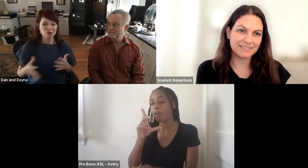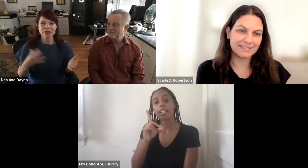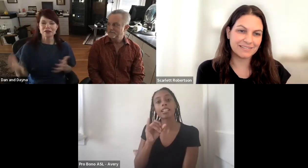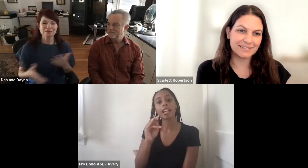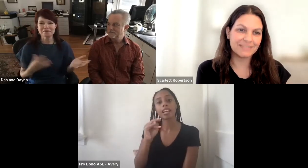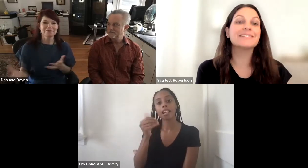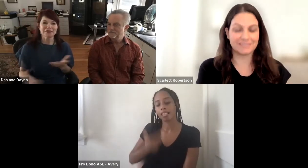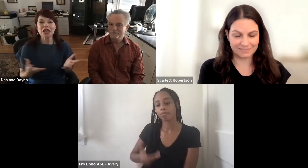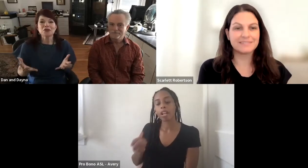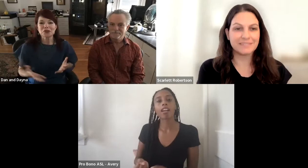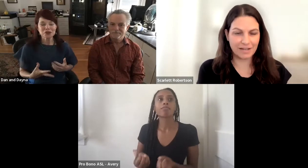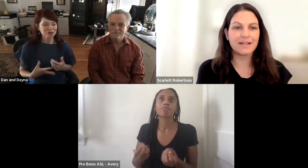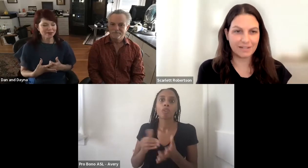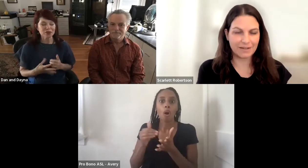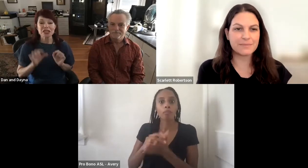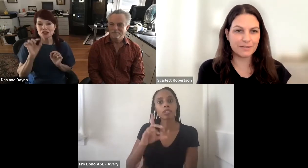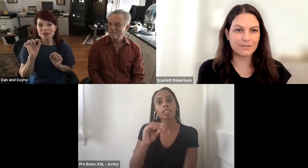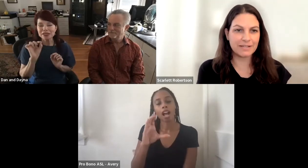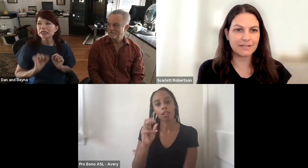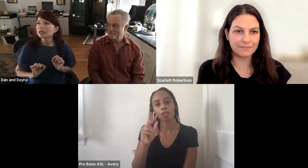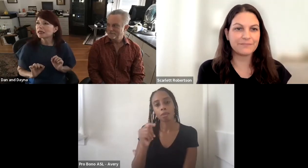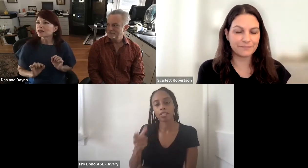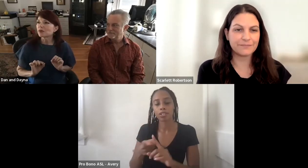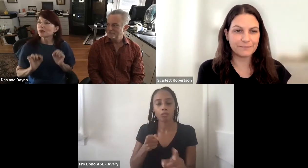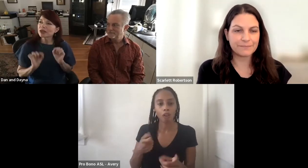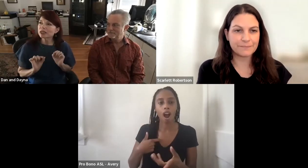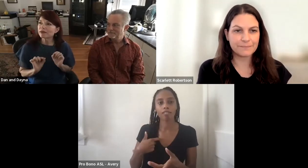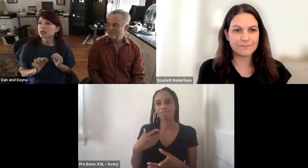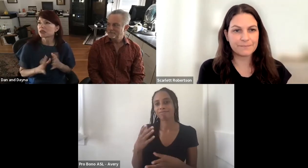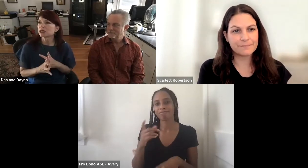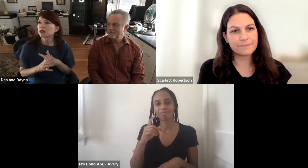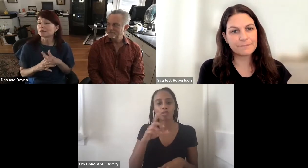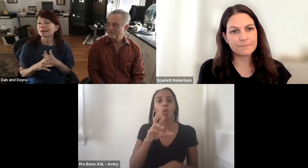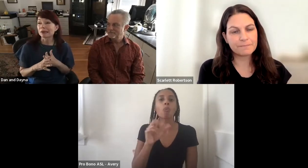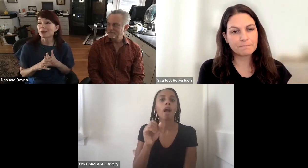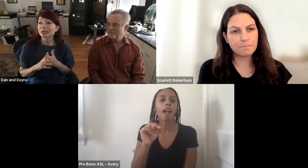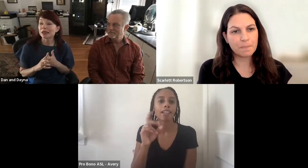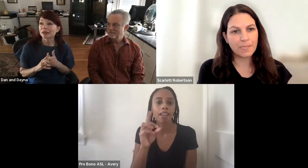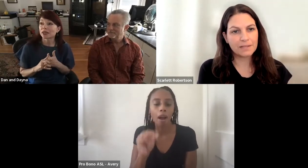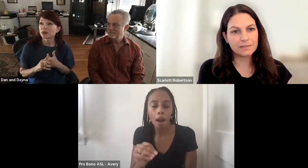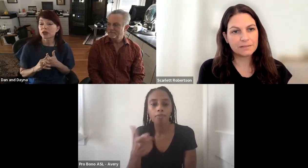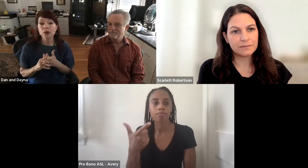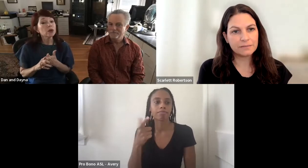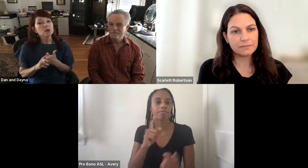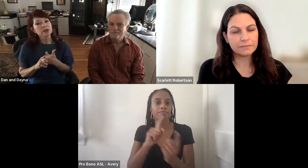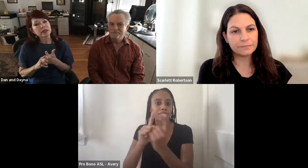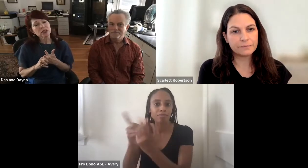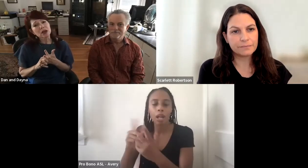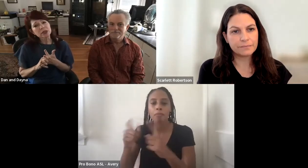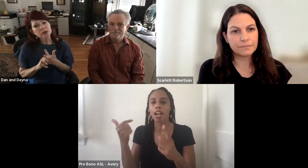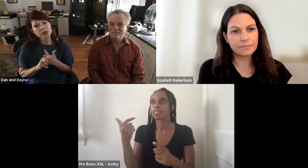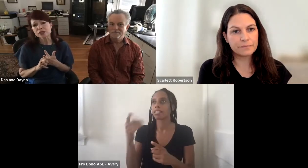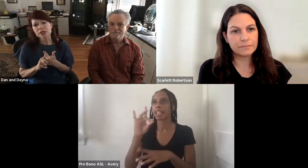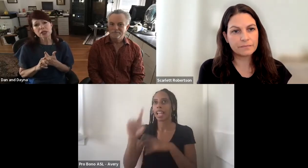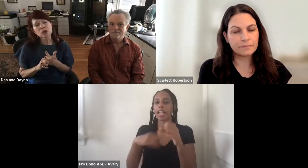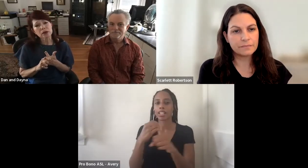come from random encounters or whatever, the initial little seed. So we were actually having dinner almost exactly 8 years ago with David